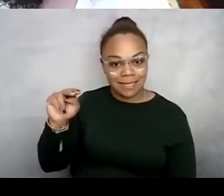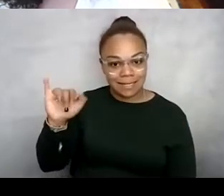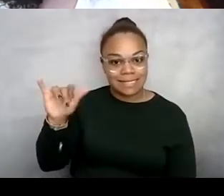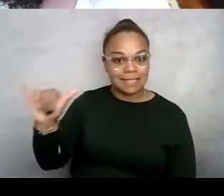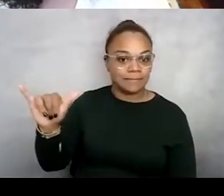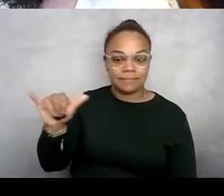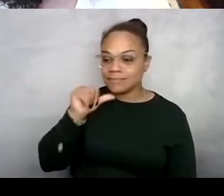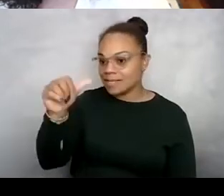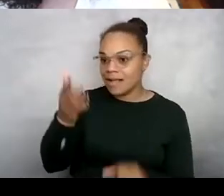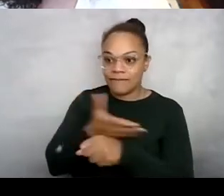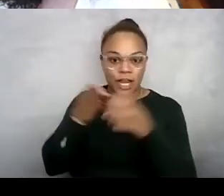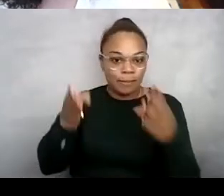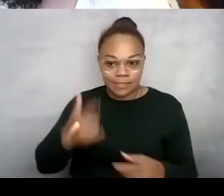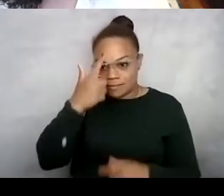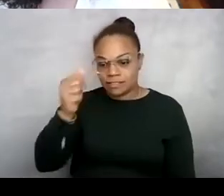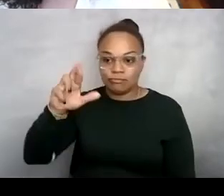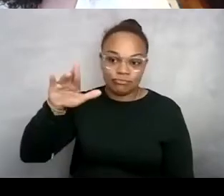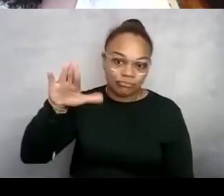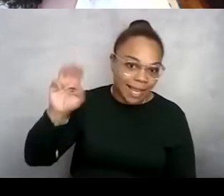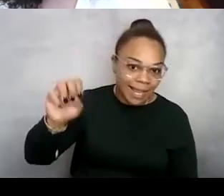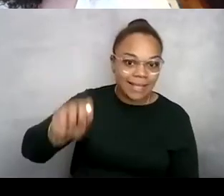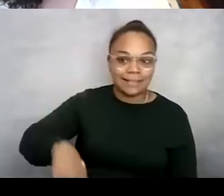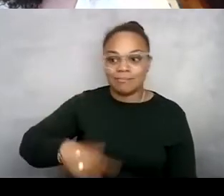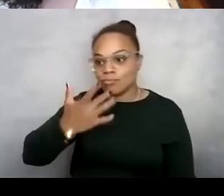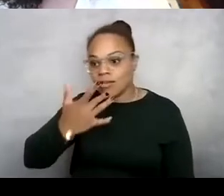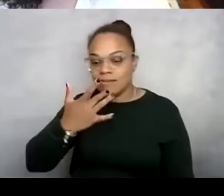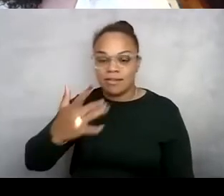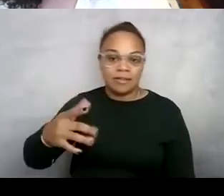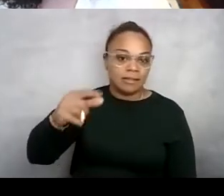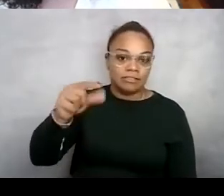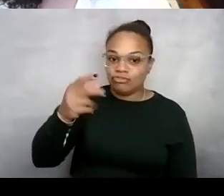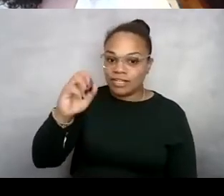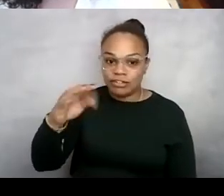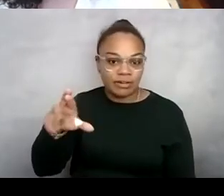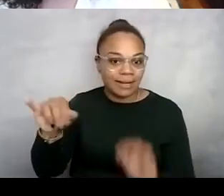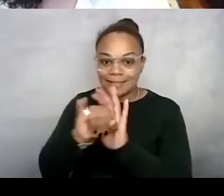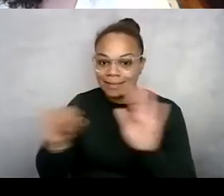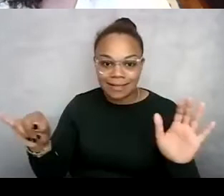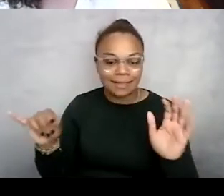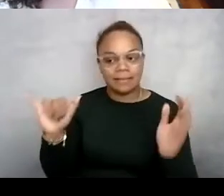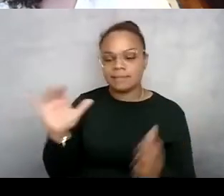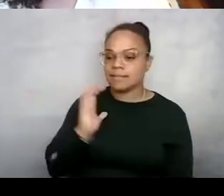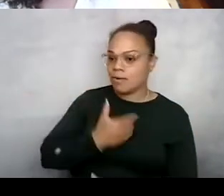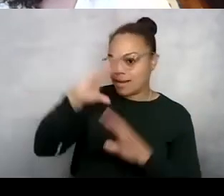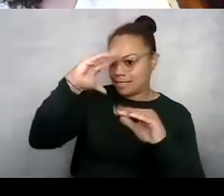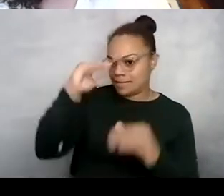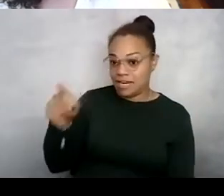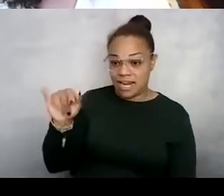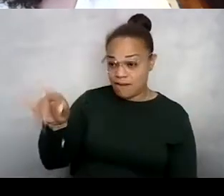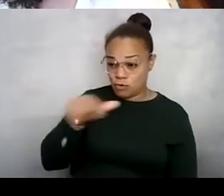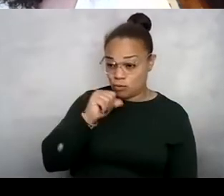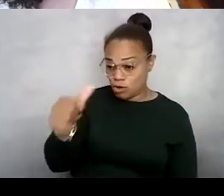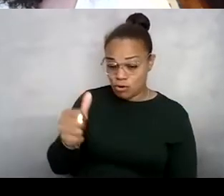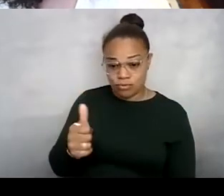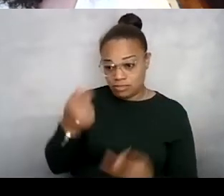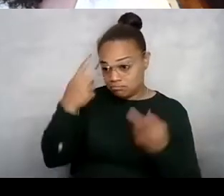their ethnicity, their sexual orientation, their gender identity. That is our expectation. And if you don't conform to that, you're